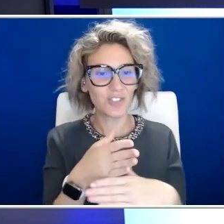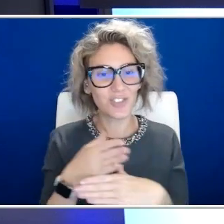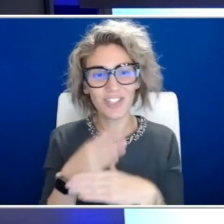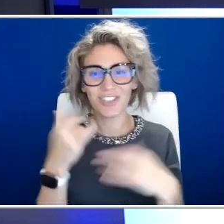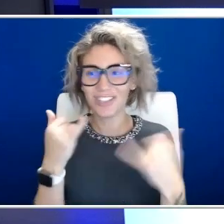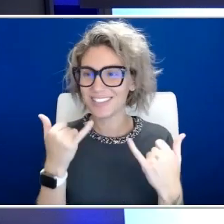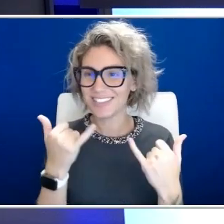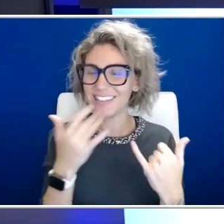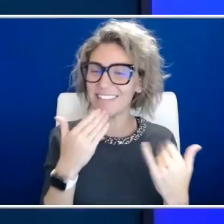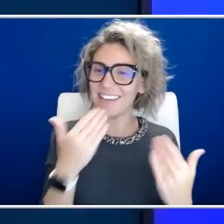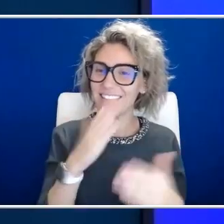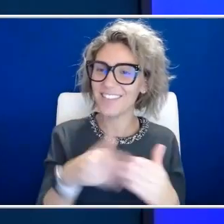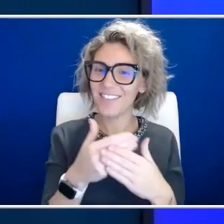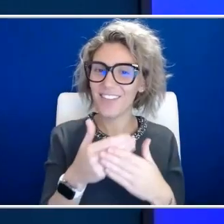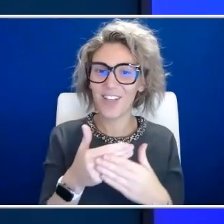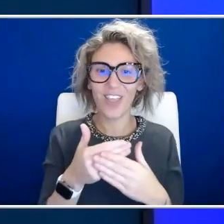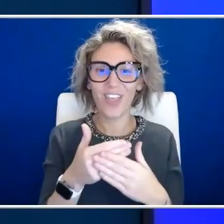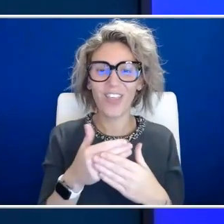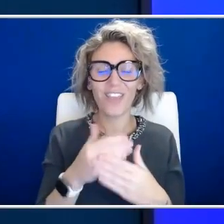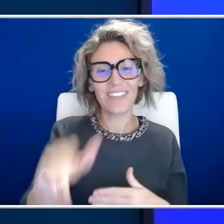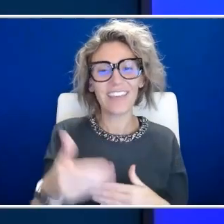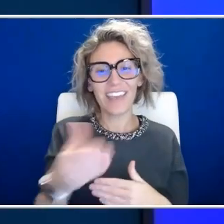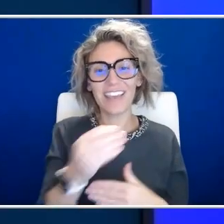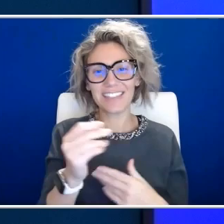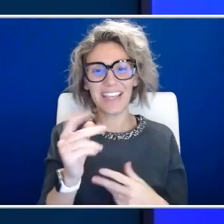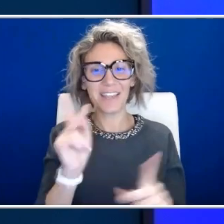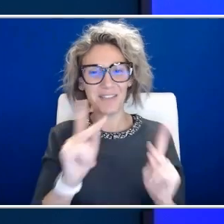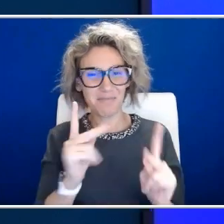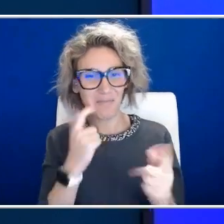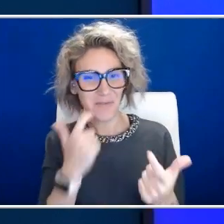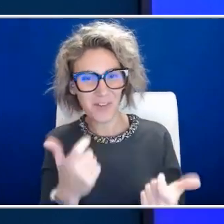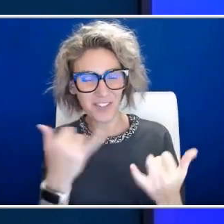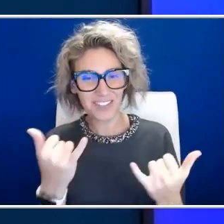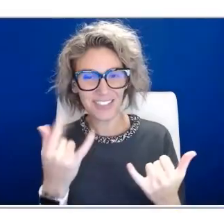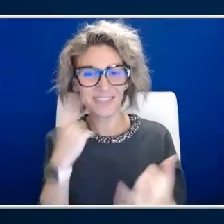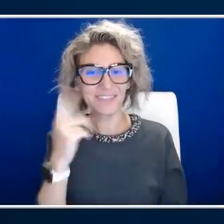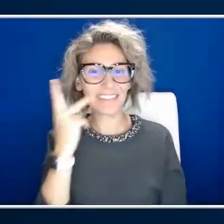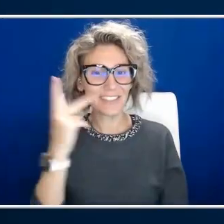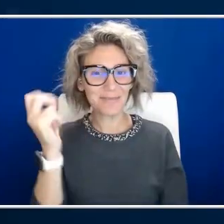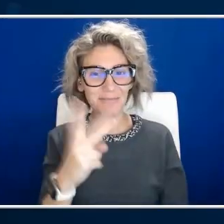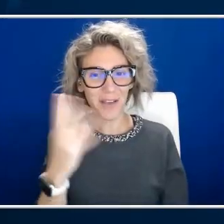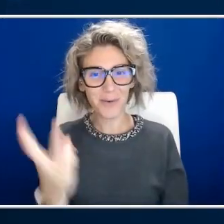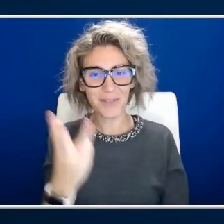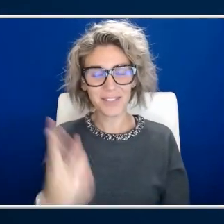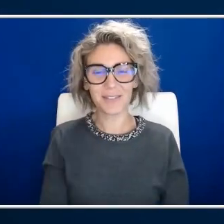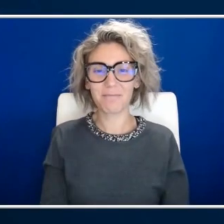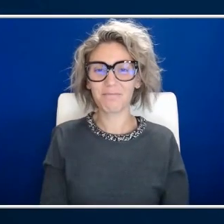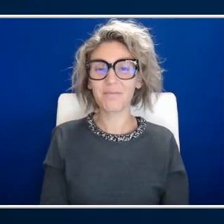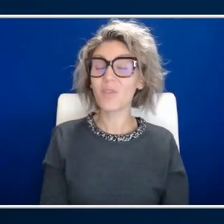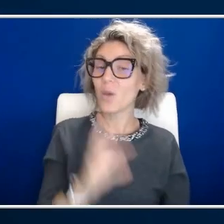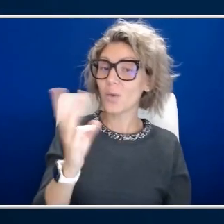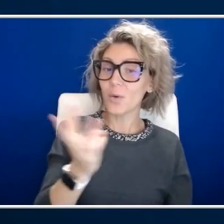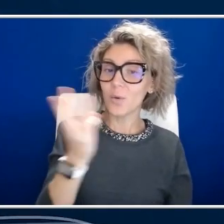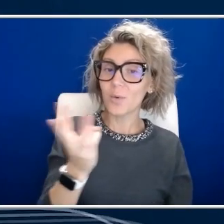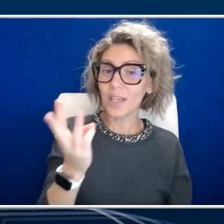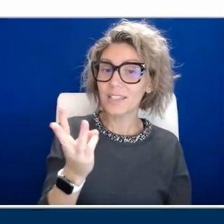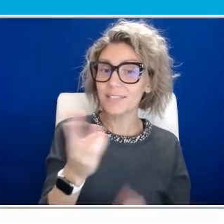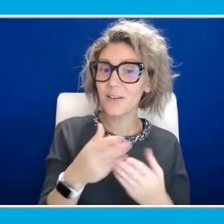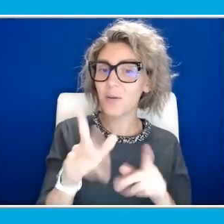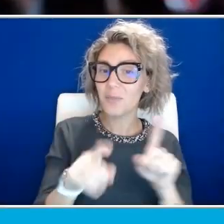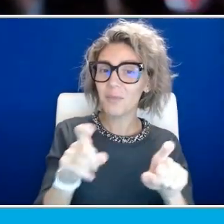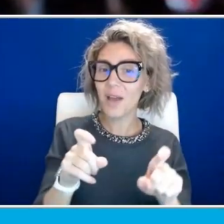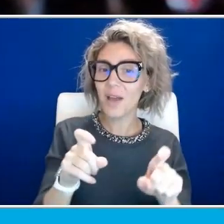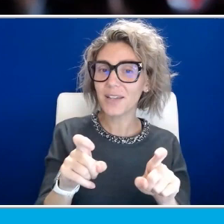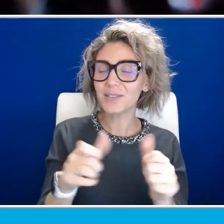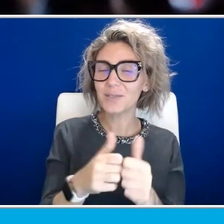of our guests and our viewers for being with us today. We will see you back here on Wednesday. Coming up Wednesday on Open Mics with Dr. Stites.